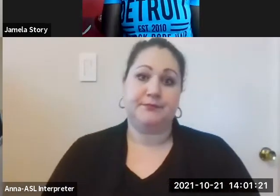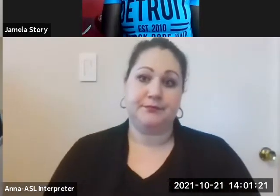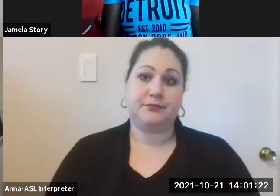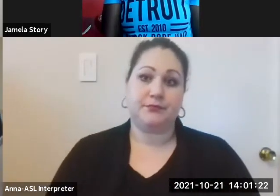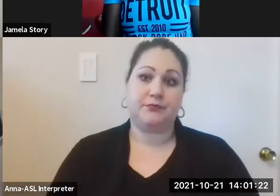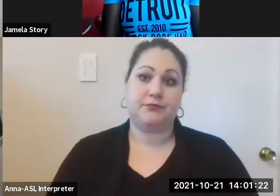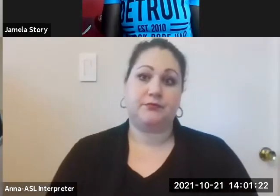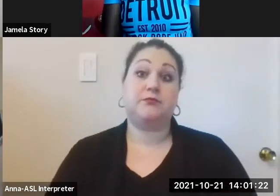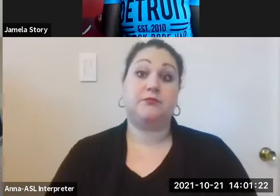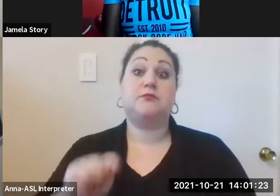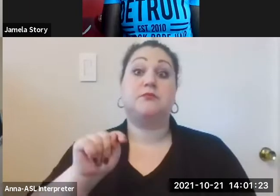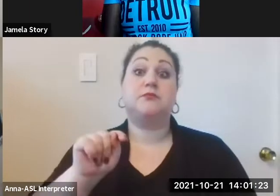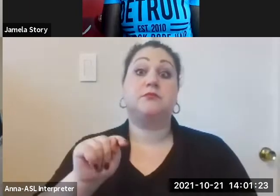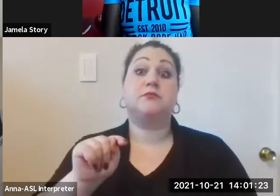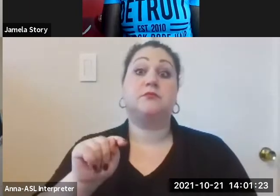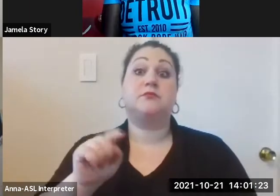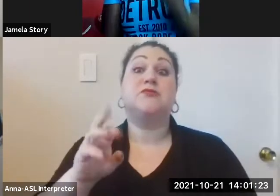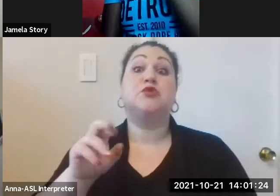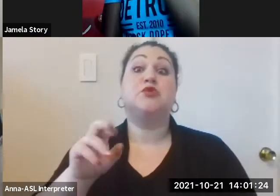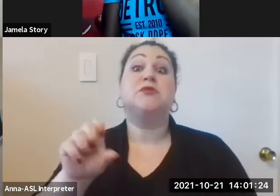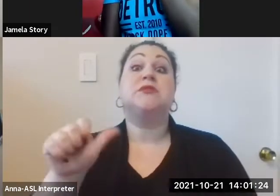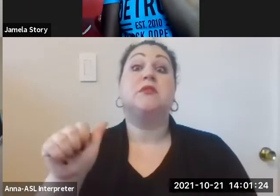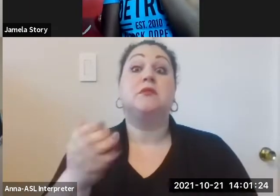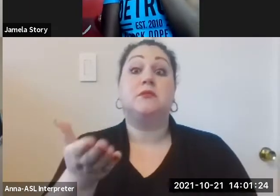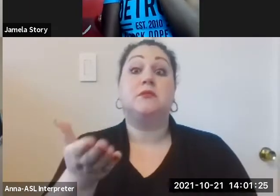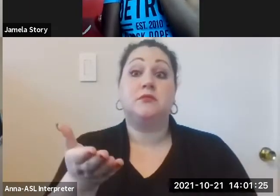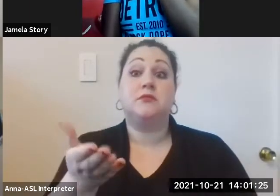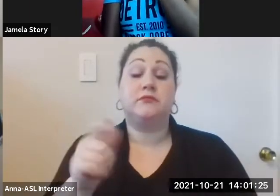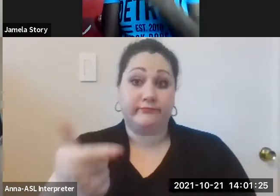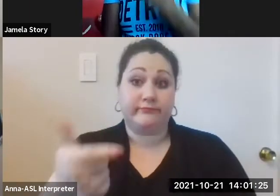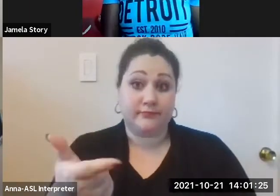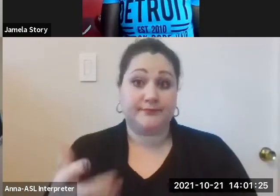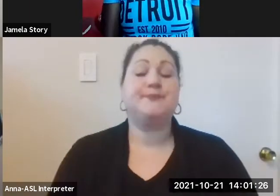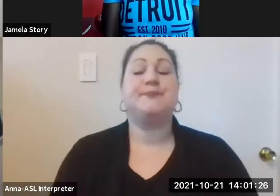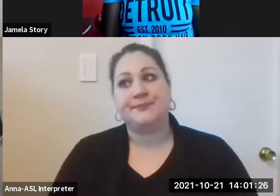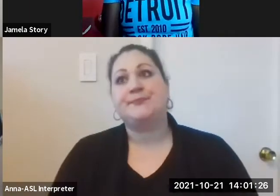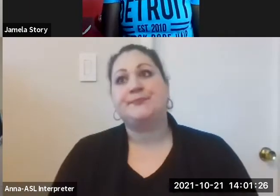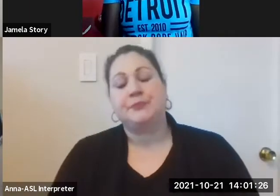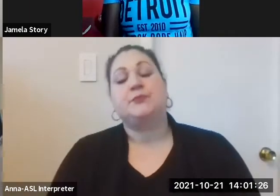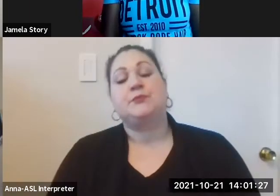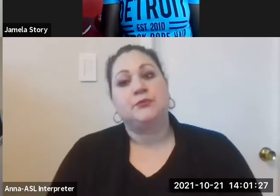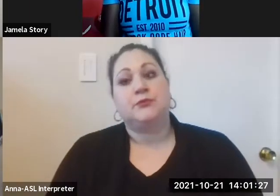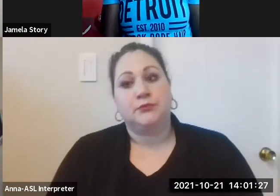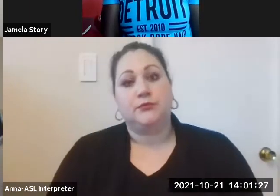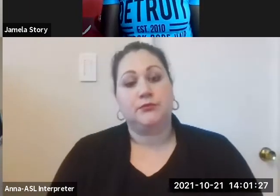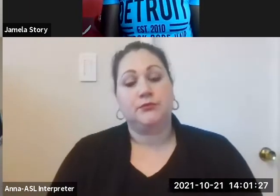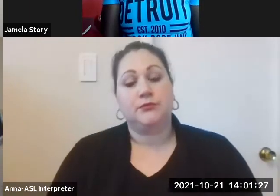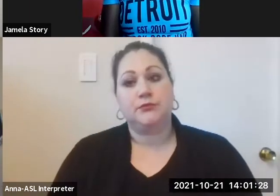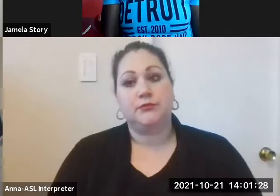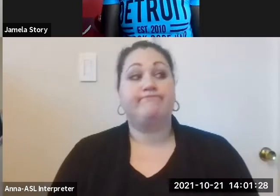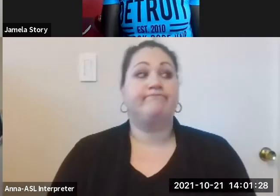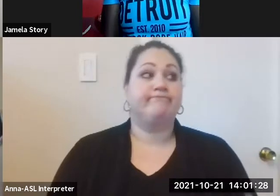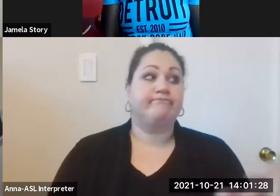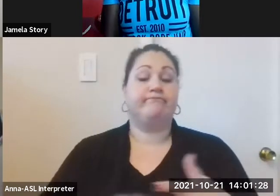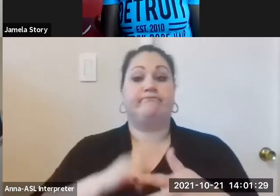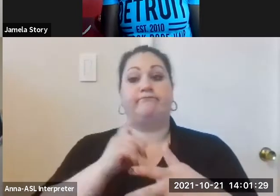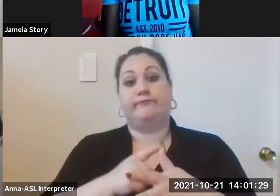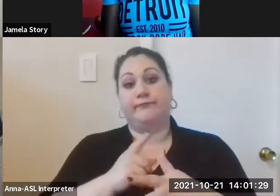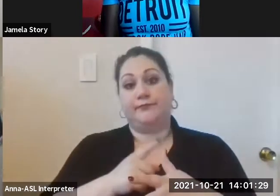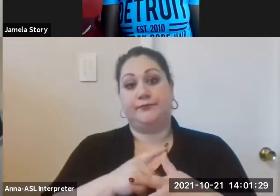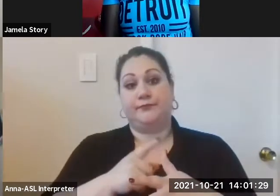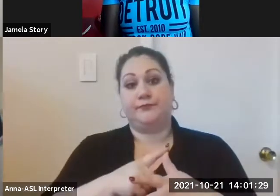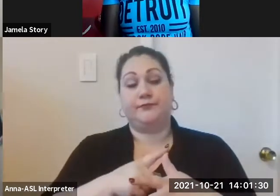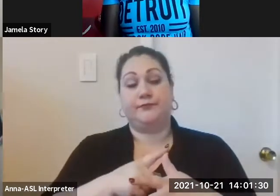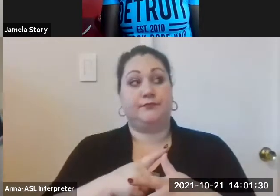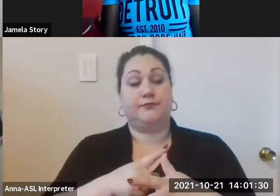Teresa, would you like to go next? I see you unmuting. Yeah. So my first encounter with